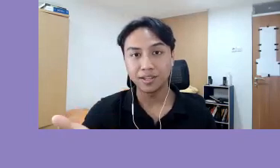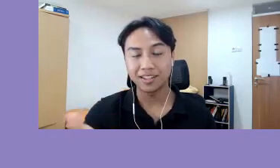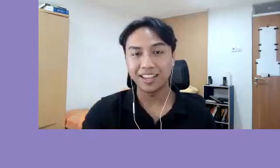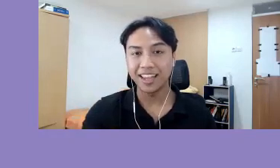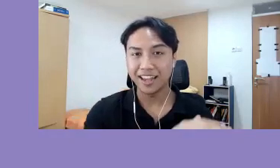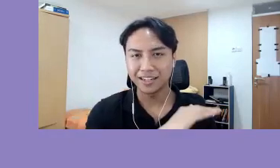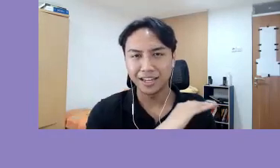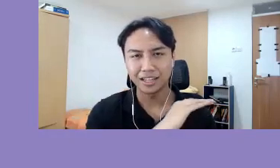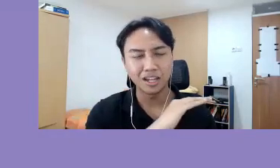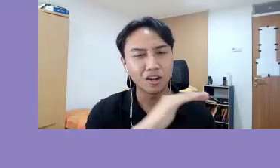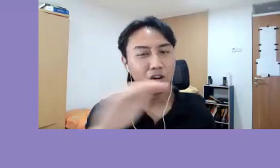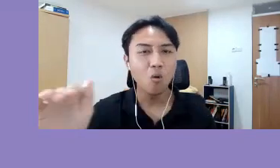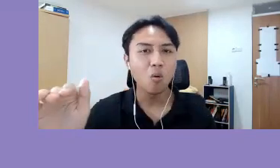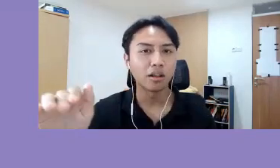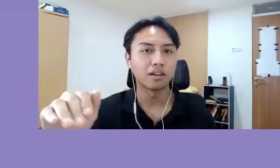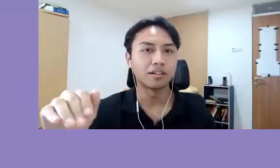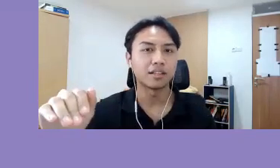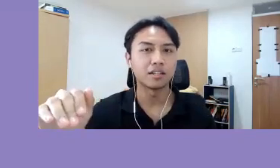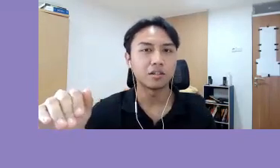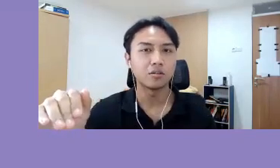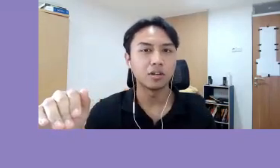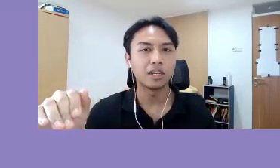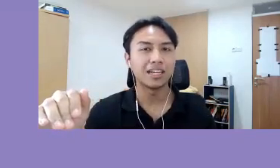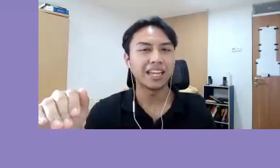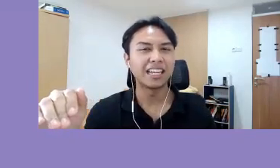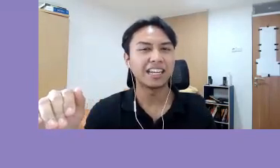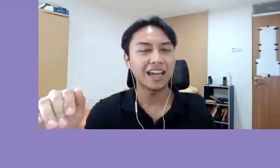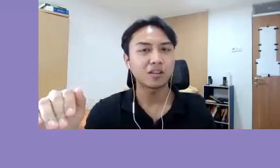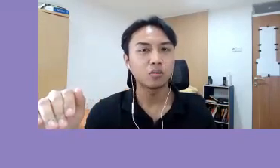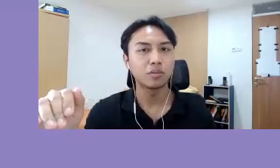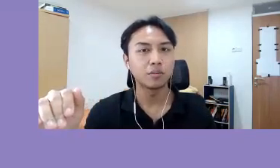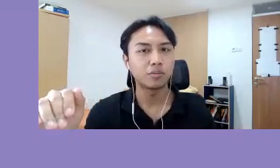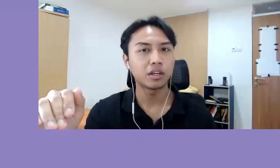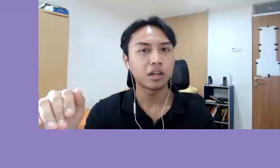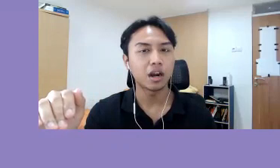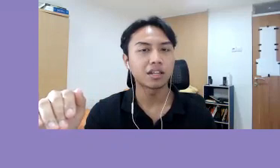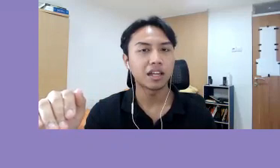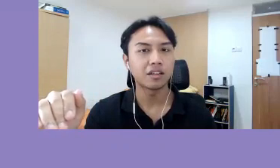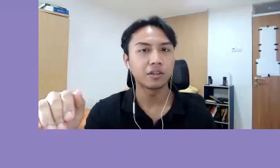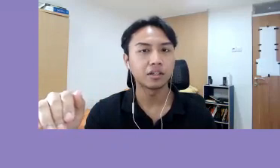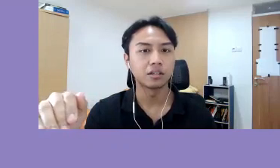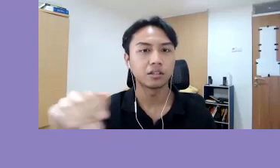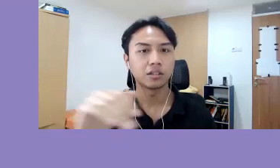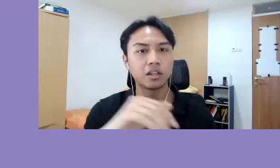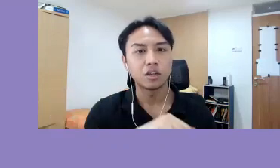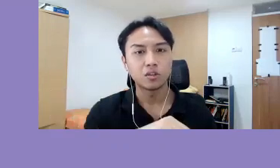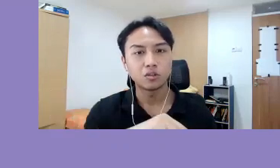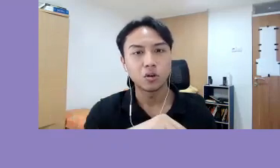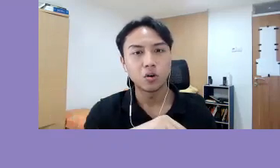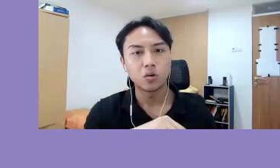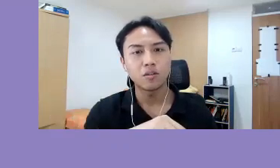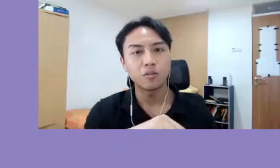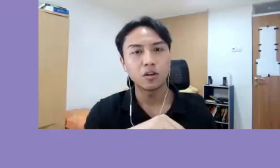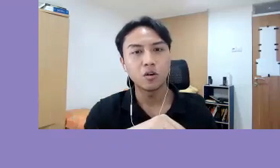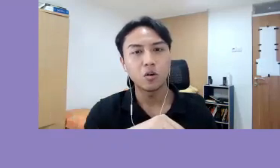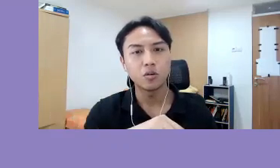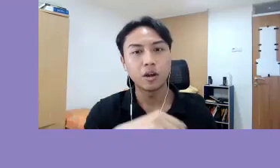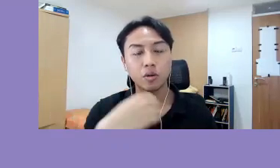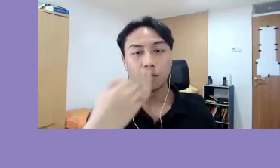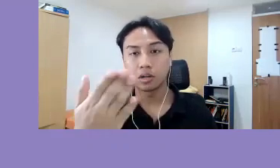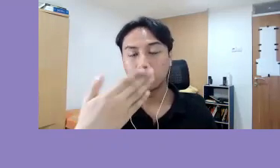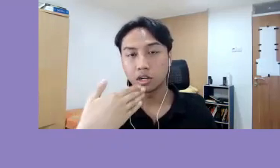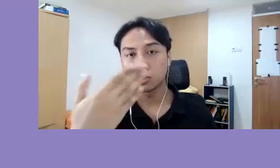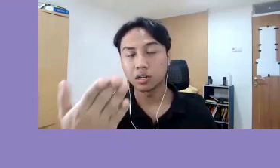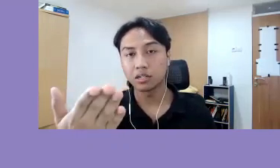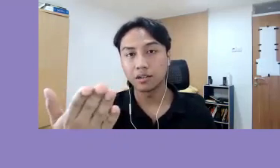try to speak and yet no one understands you? And that will be pretty hard and difficult. So even though